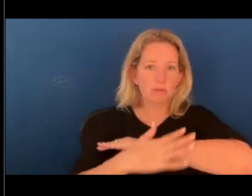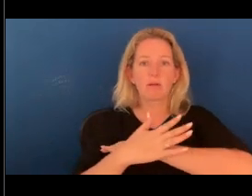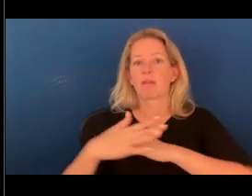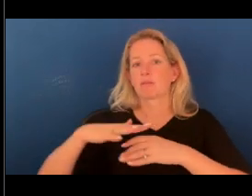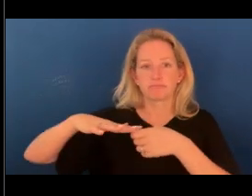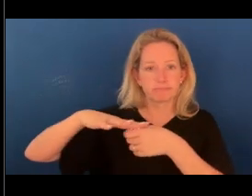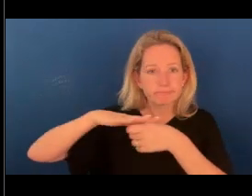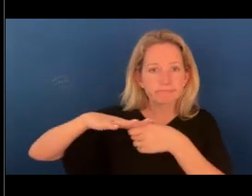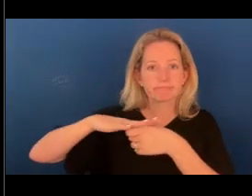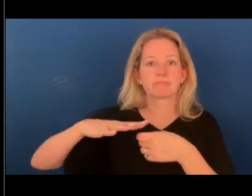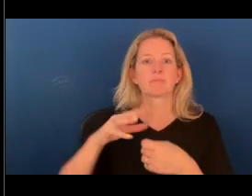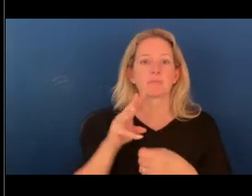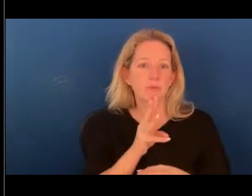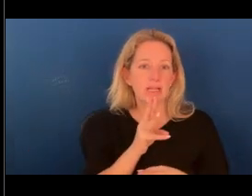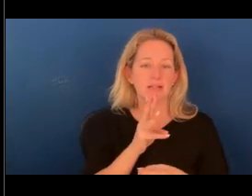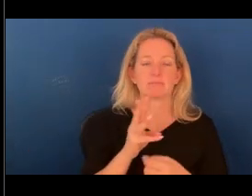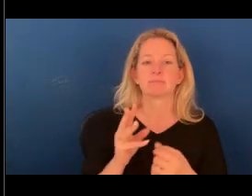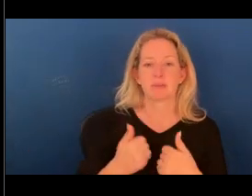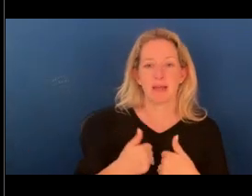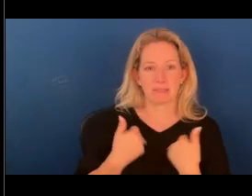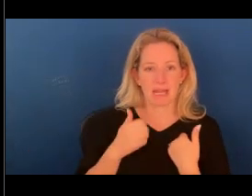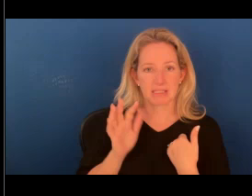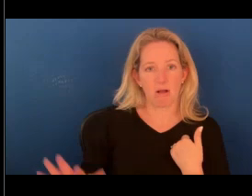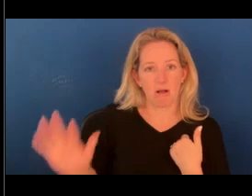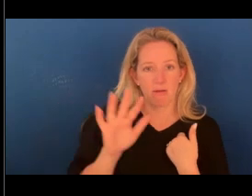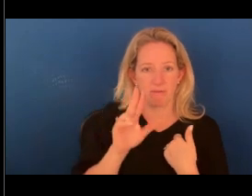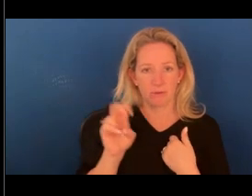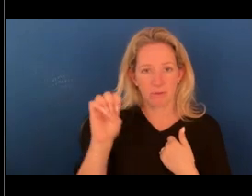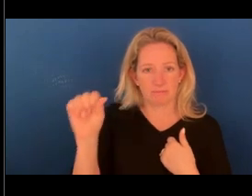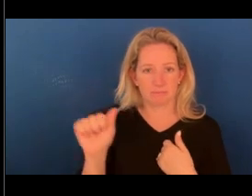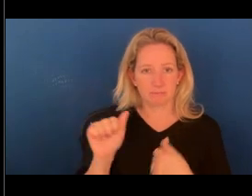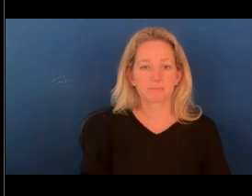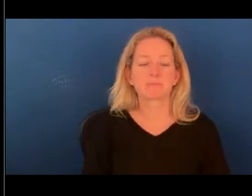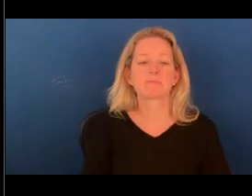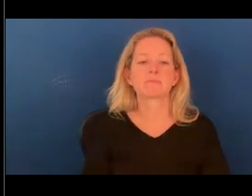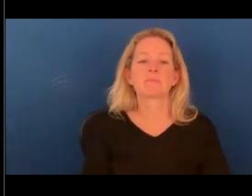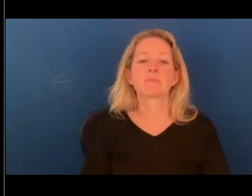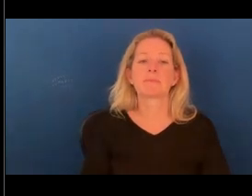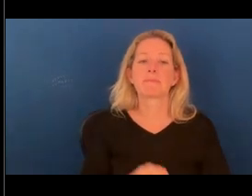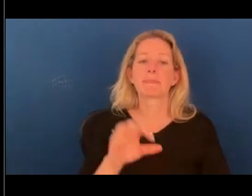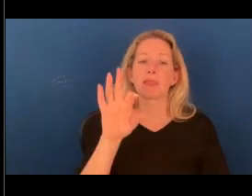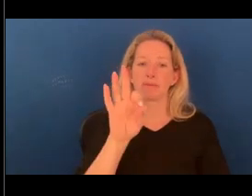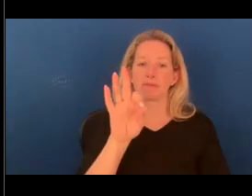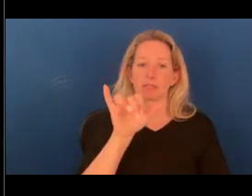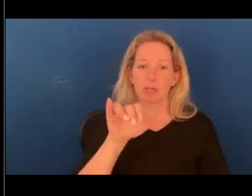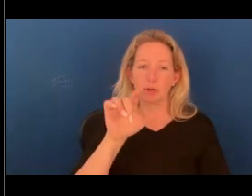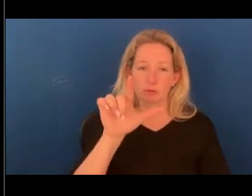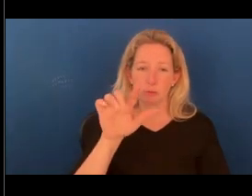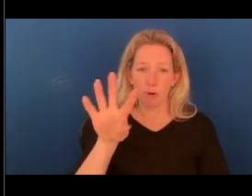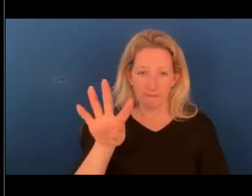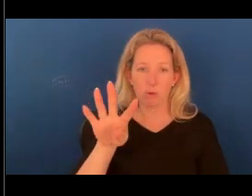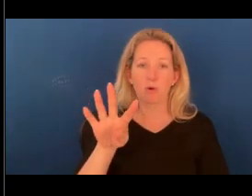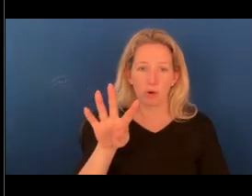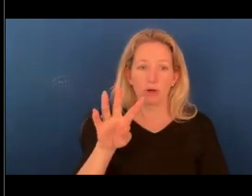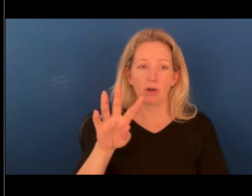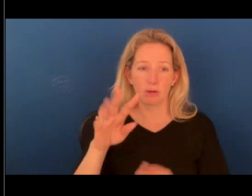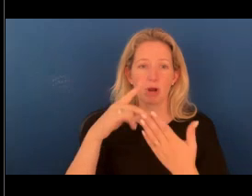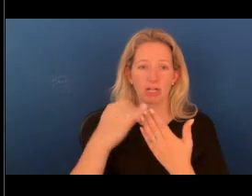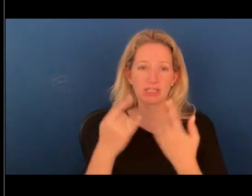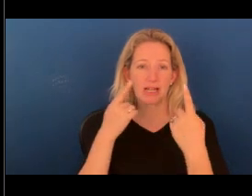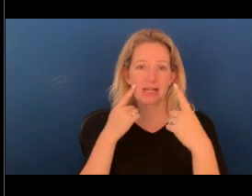the nation. The 24 projects, the fiscal year 24 projects were announced in September for removal, and we have 9 projects and